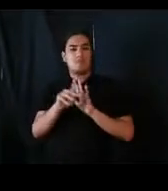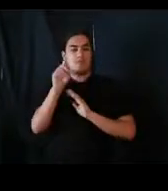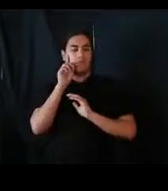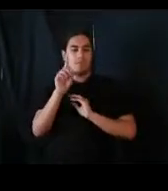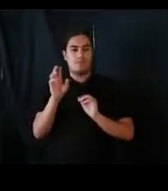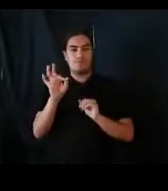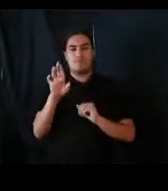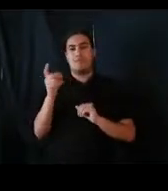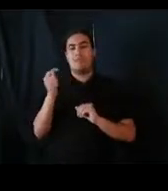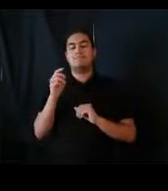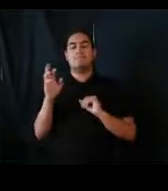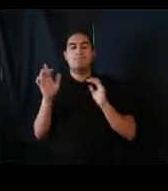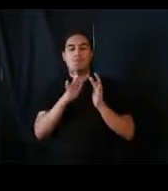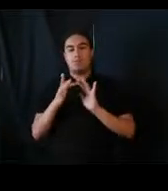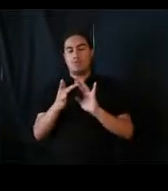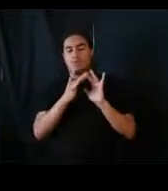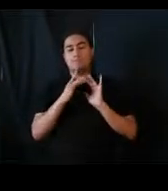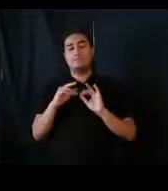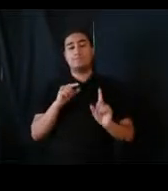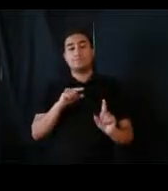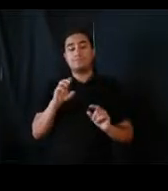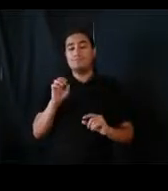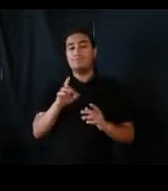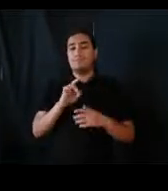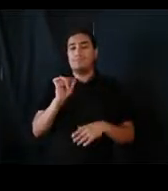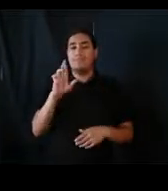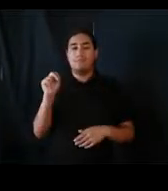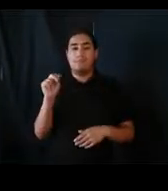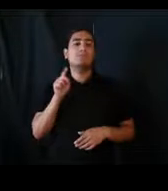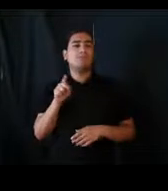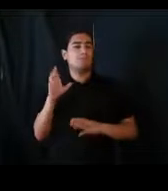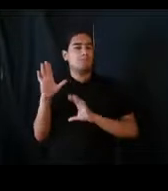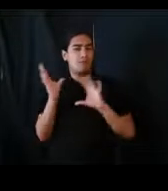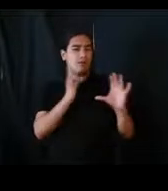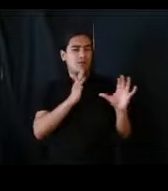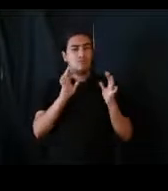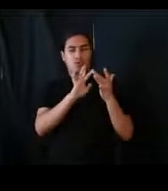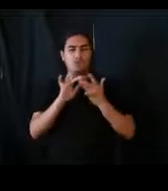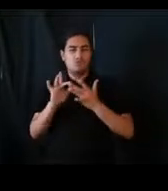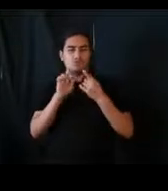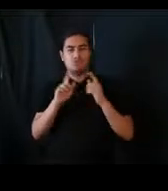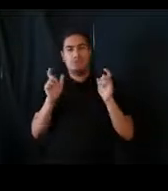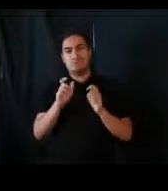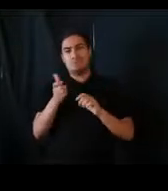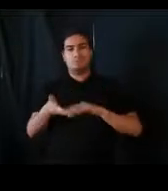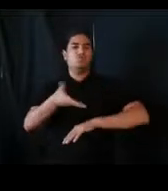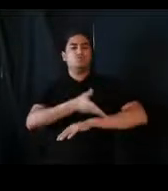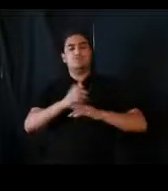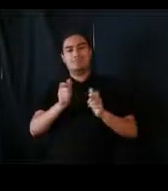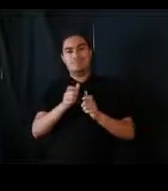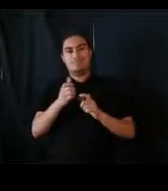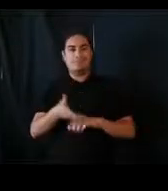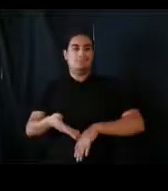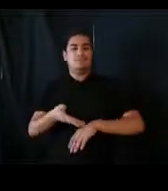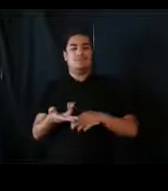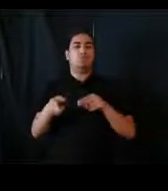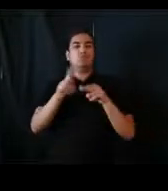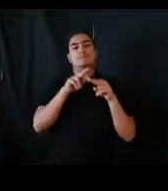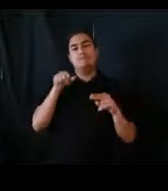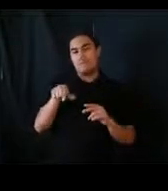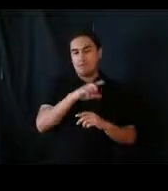secretary omashokan and administrator bose pledged to enhance coordination to maximize the historic levels of federal and state